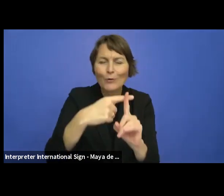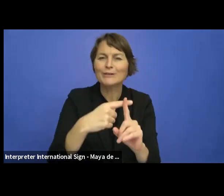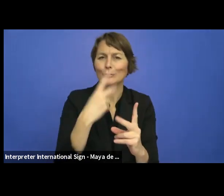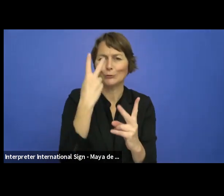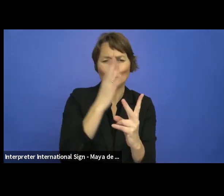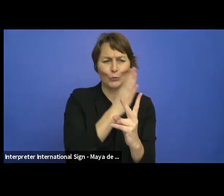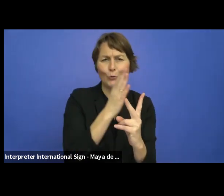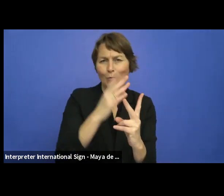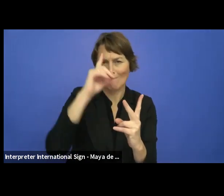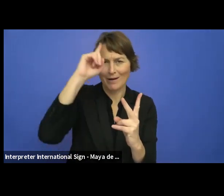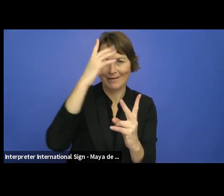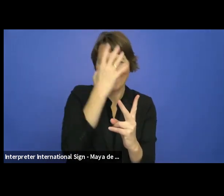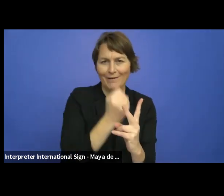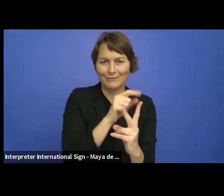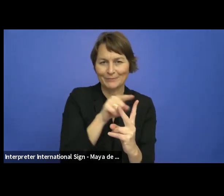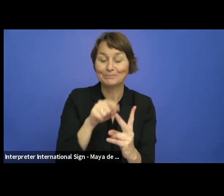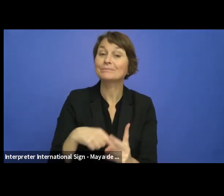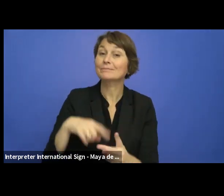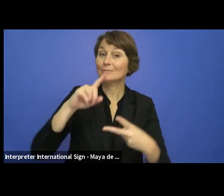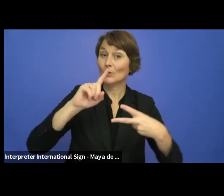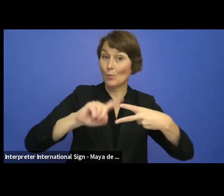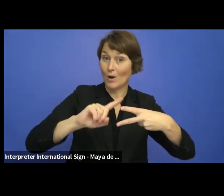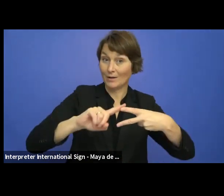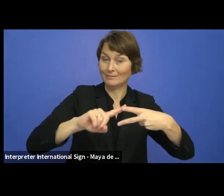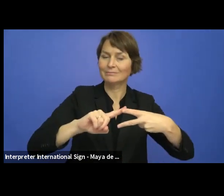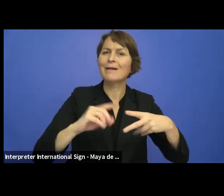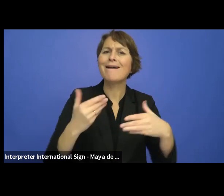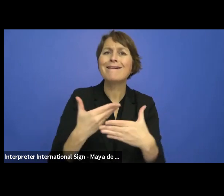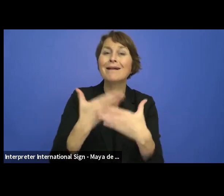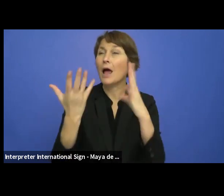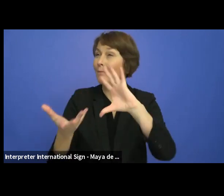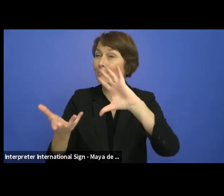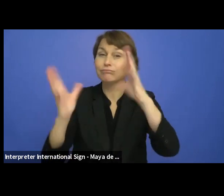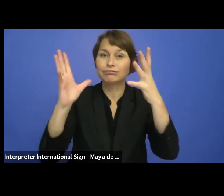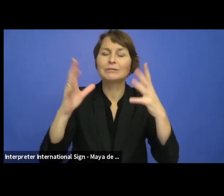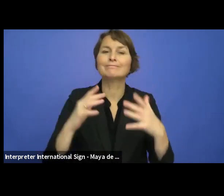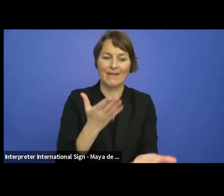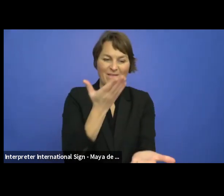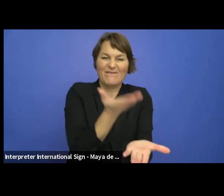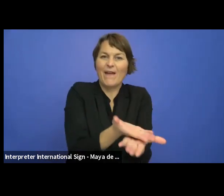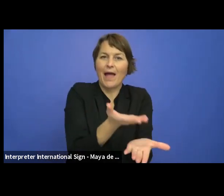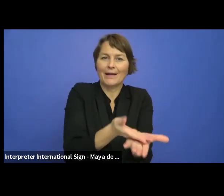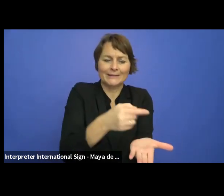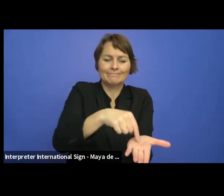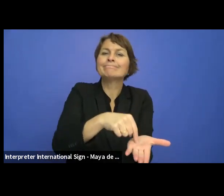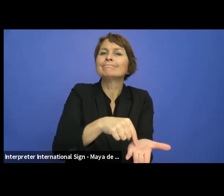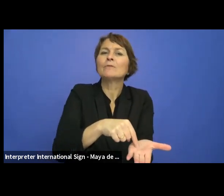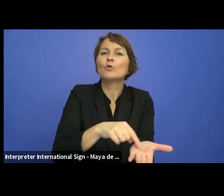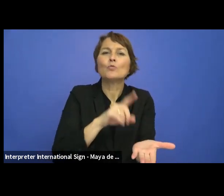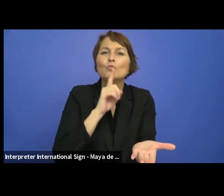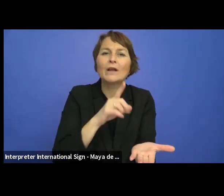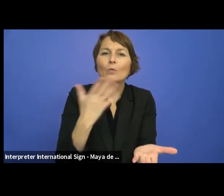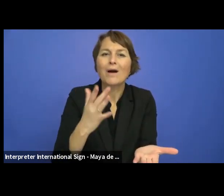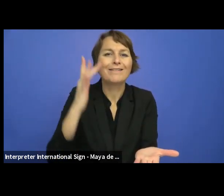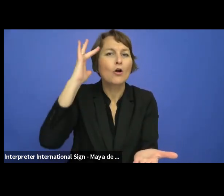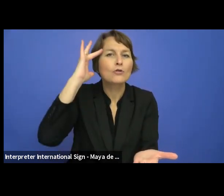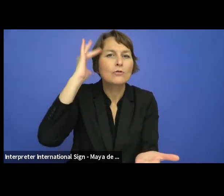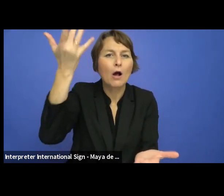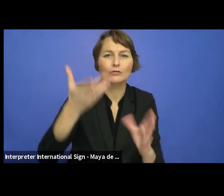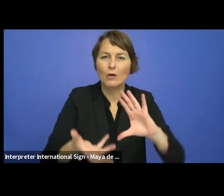ideas. One is that the climate crisis is in actual fact a cultural crisis, a crisis of